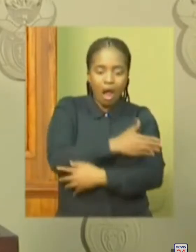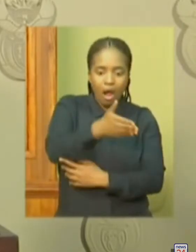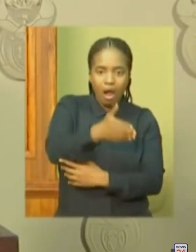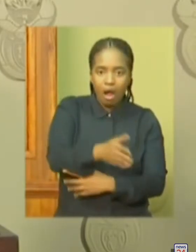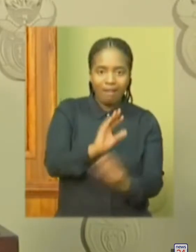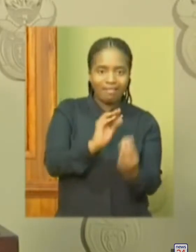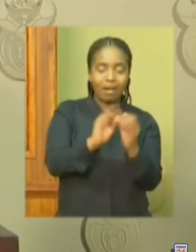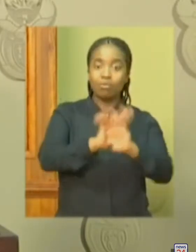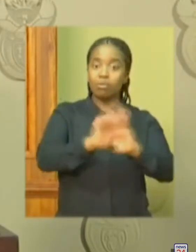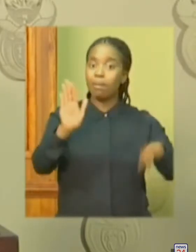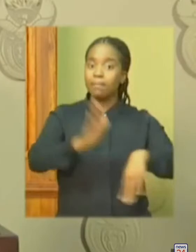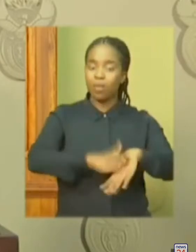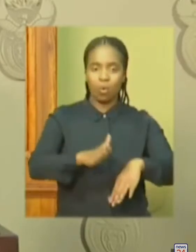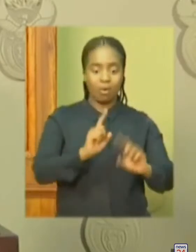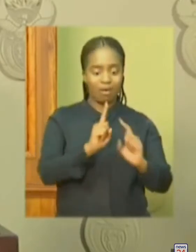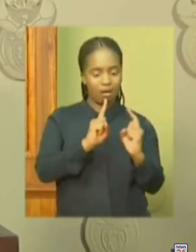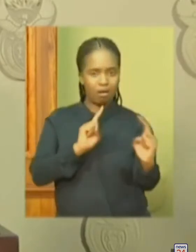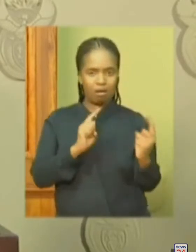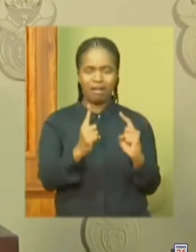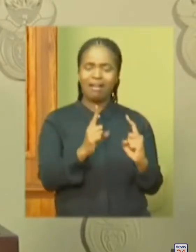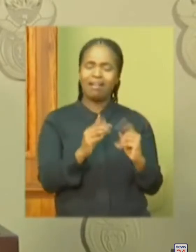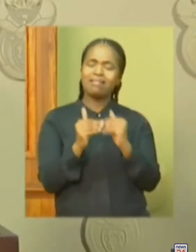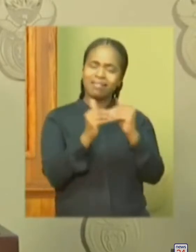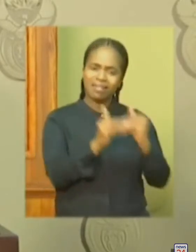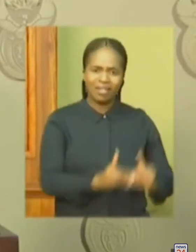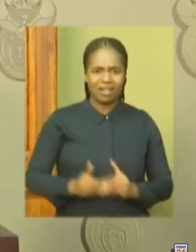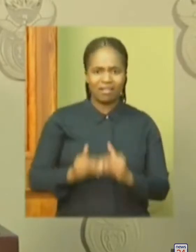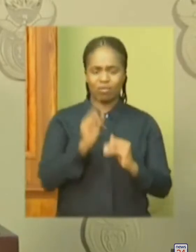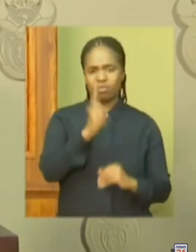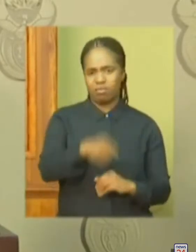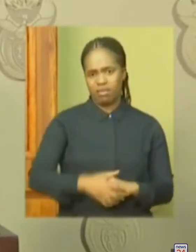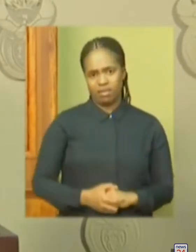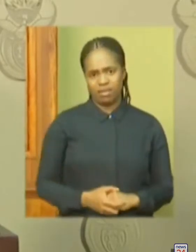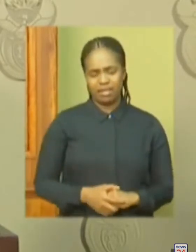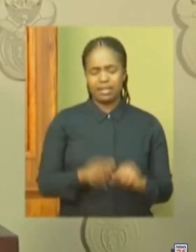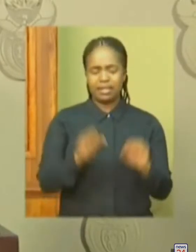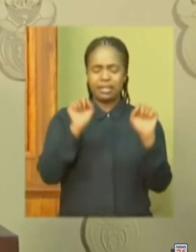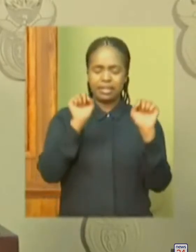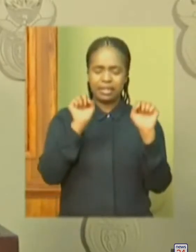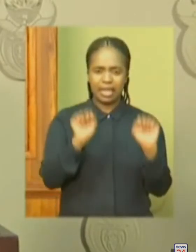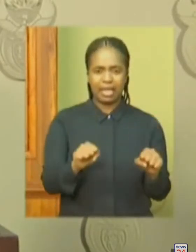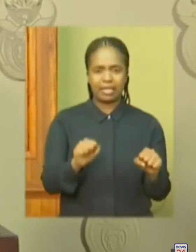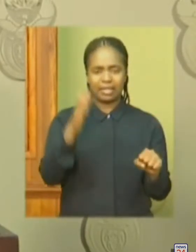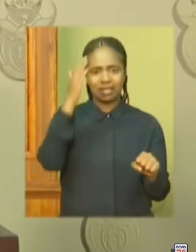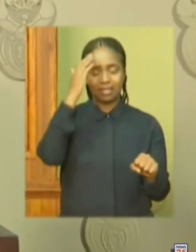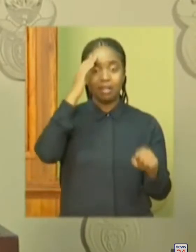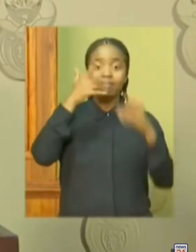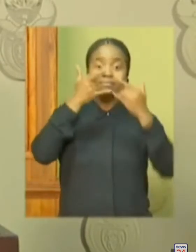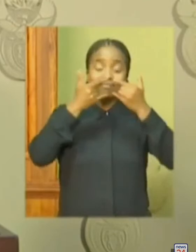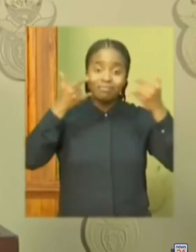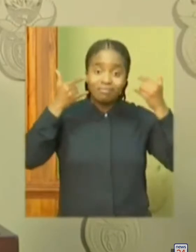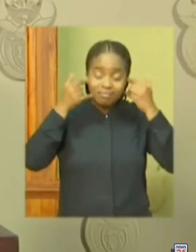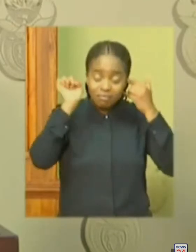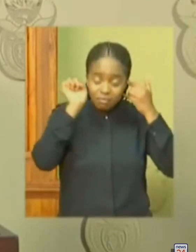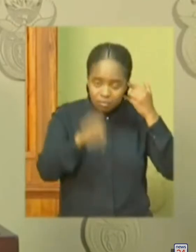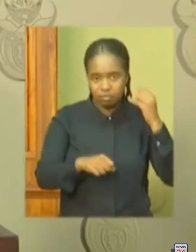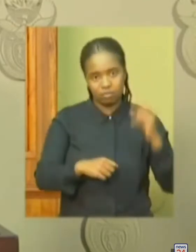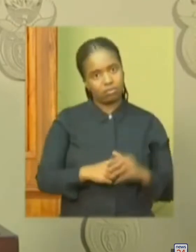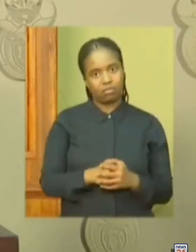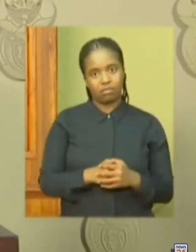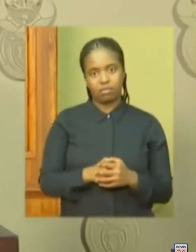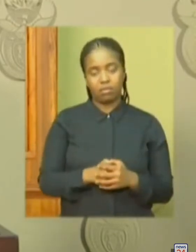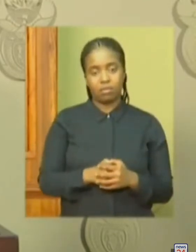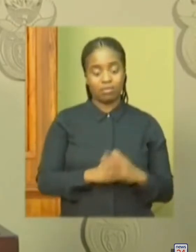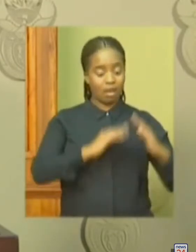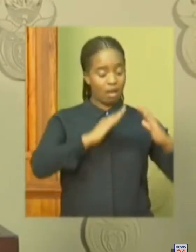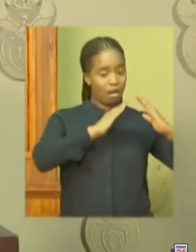social distancing even more carefully. Yes, wear our face masks whenever